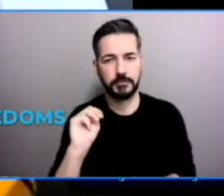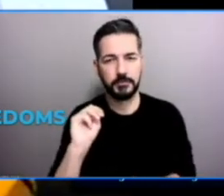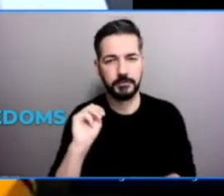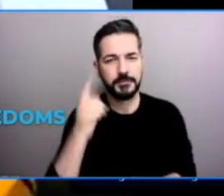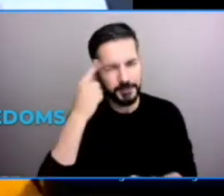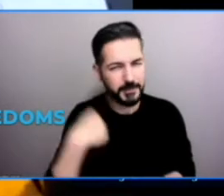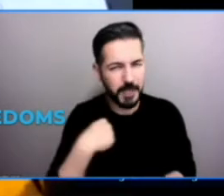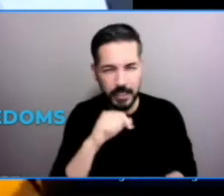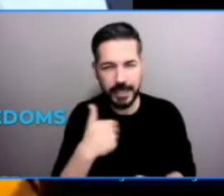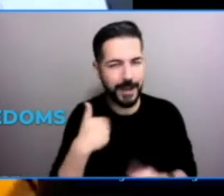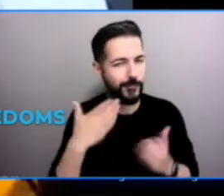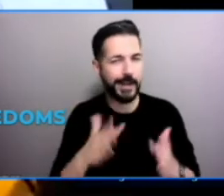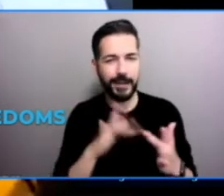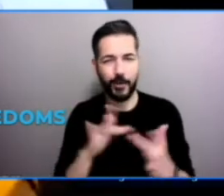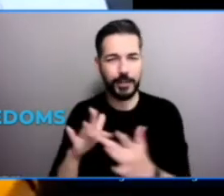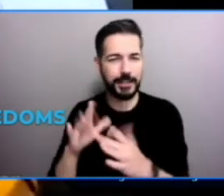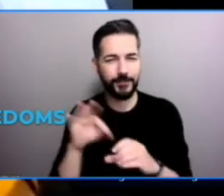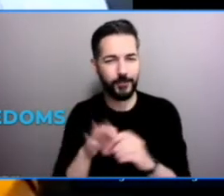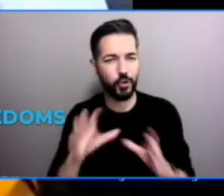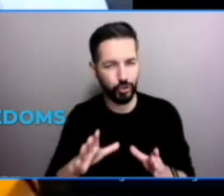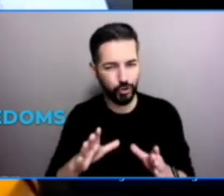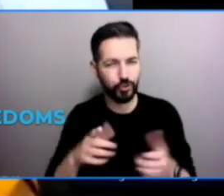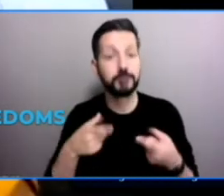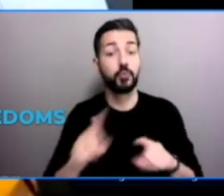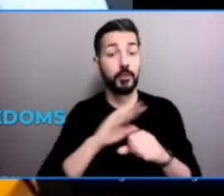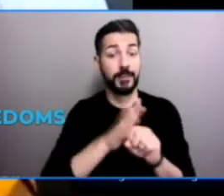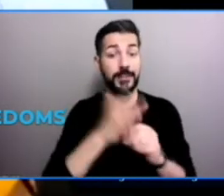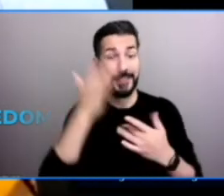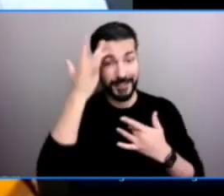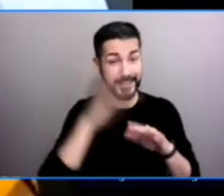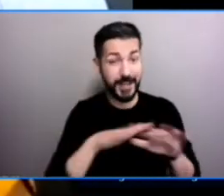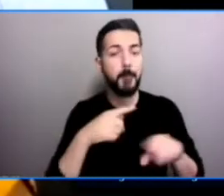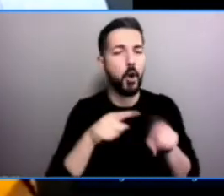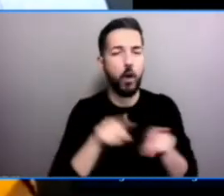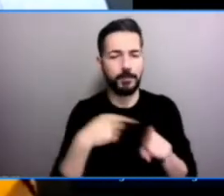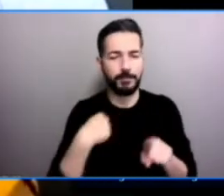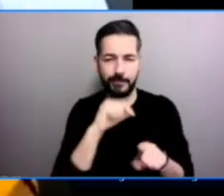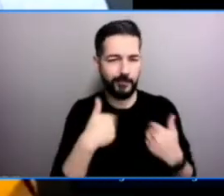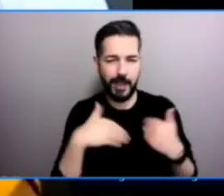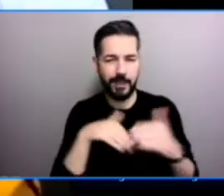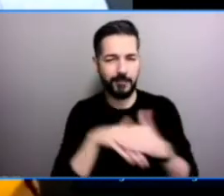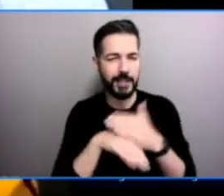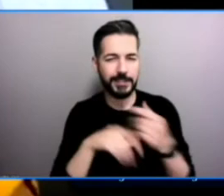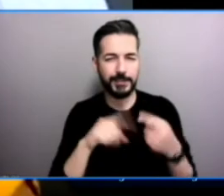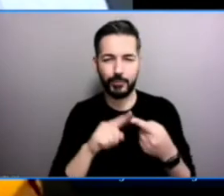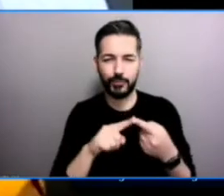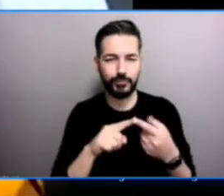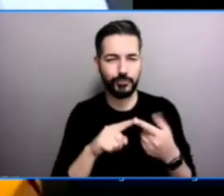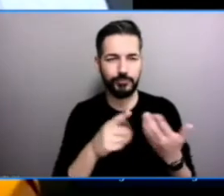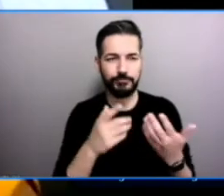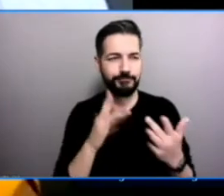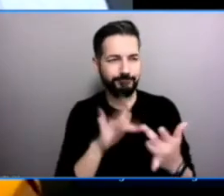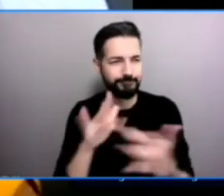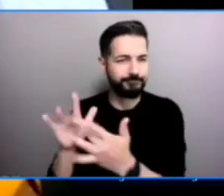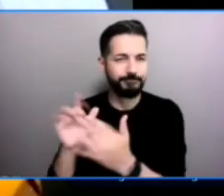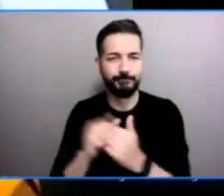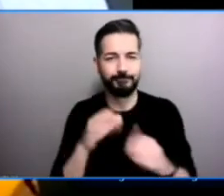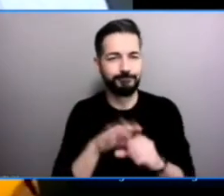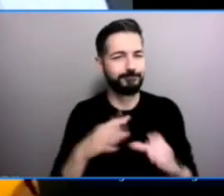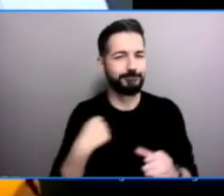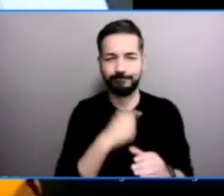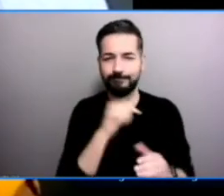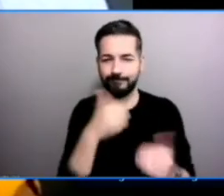tactics, how much did COVID limit door-to-door voter contact, which you did touch on? And how do you think it